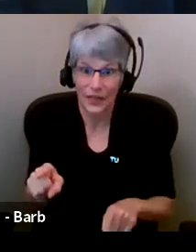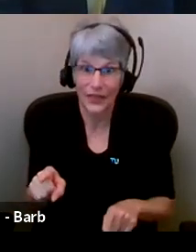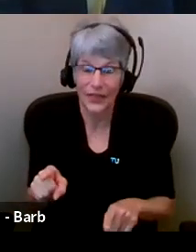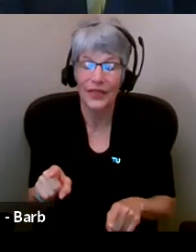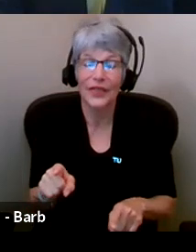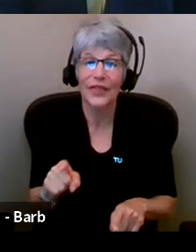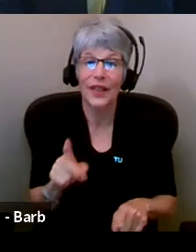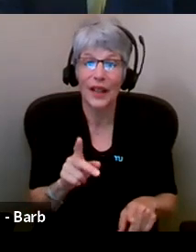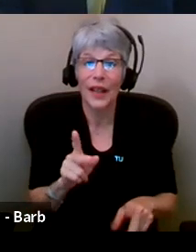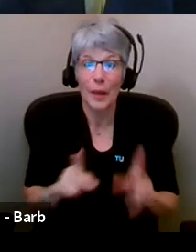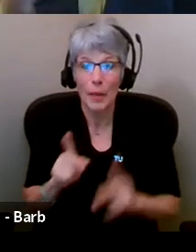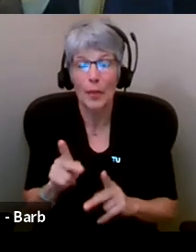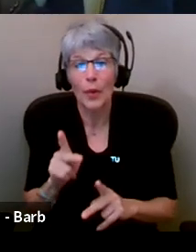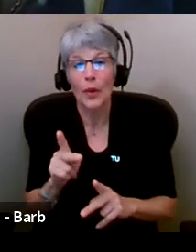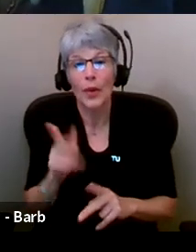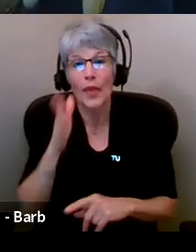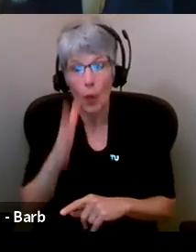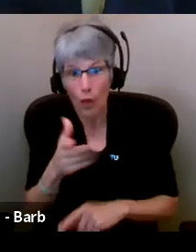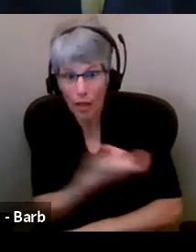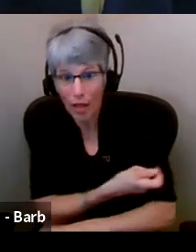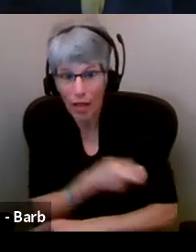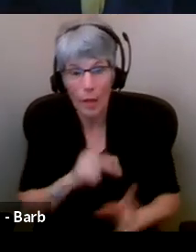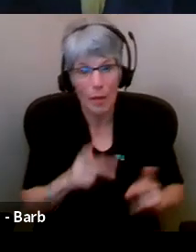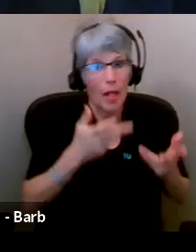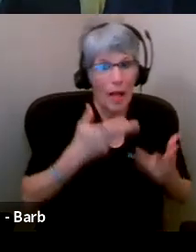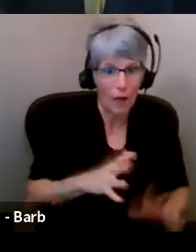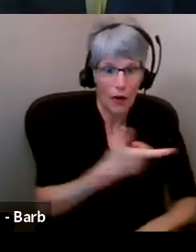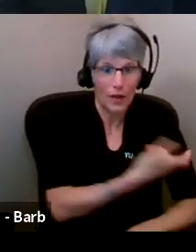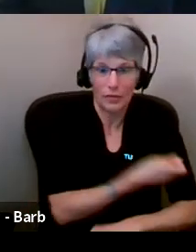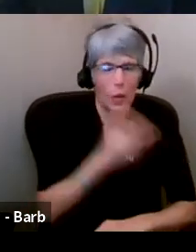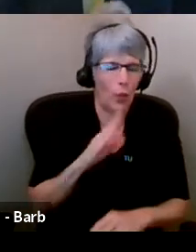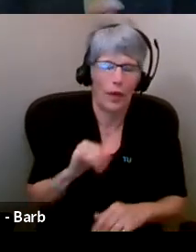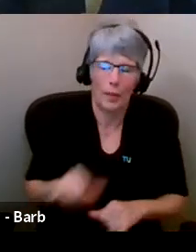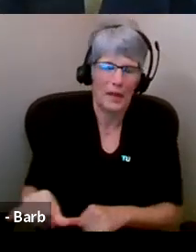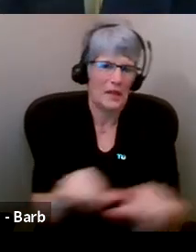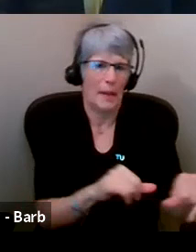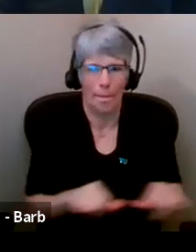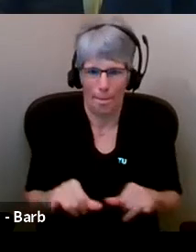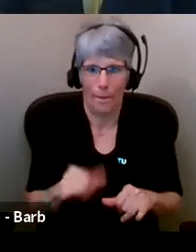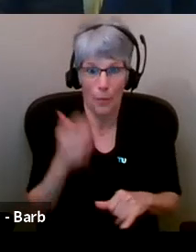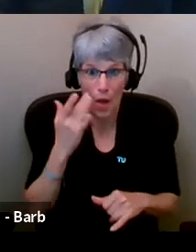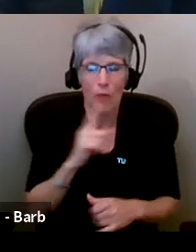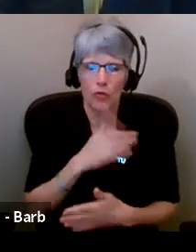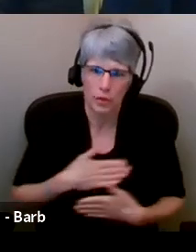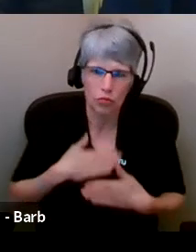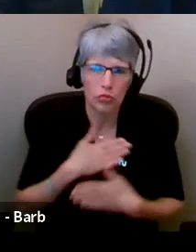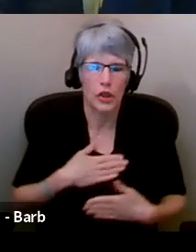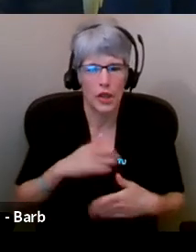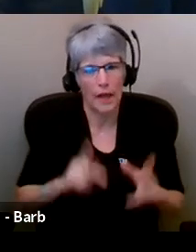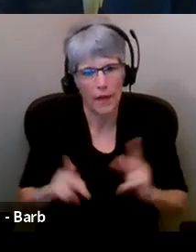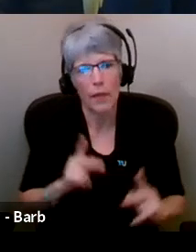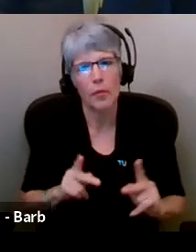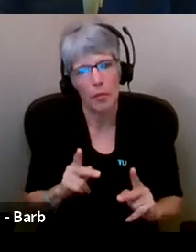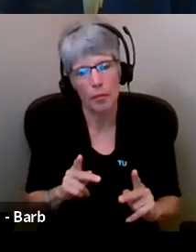are going to be vaccinated, those that have been, we're going to treat everybody the same, because we're most appreciative of the fact that people are